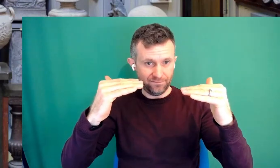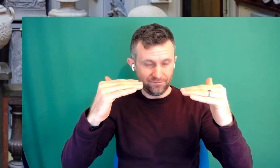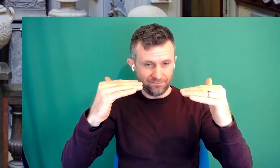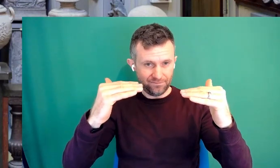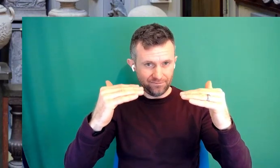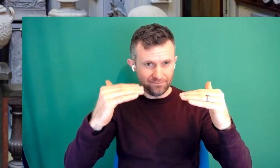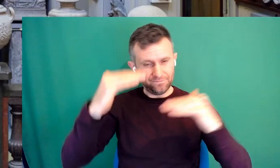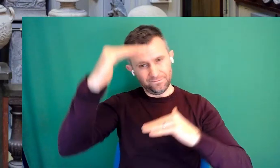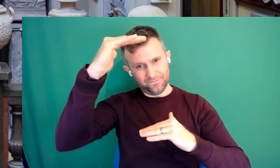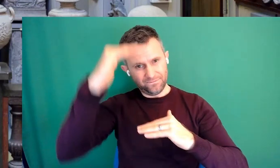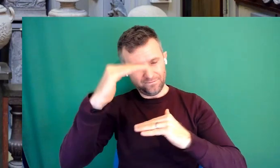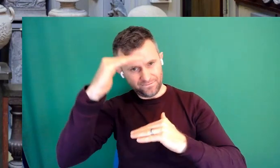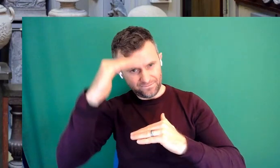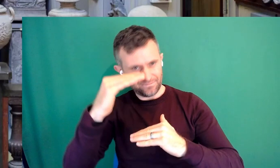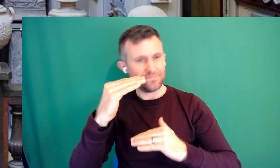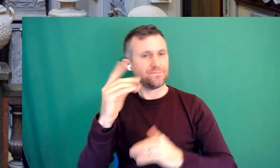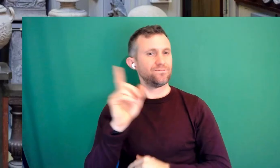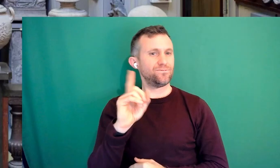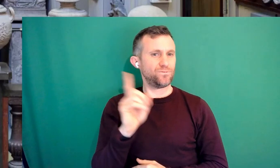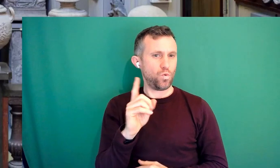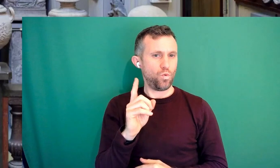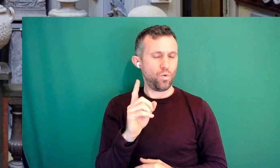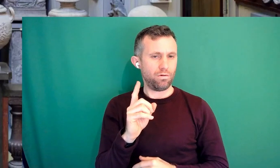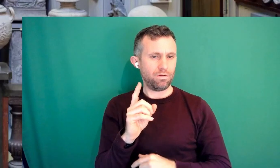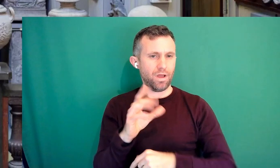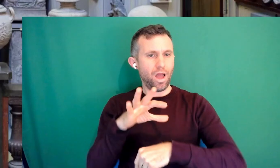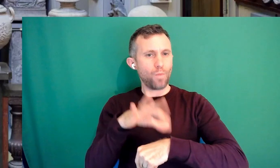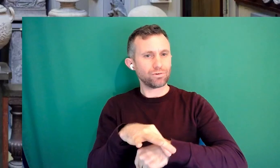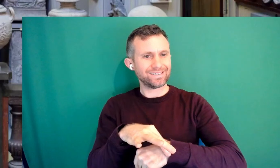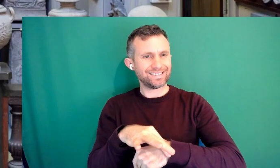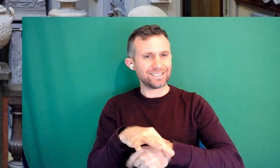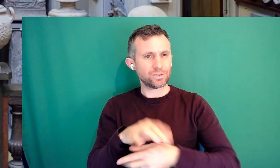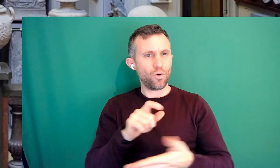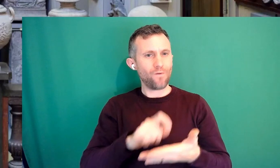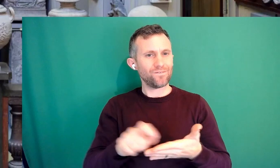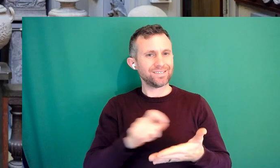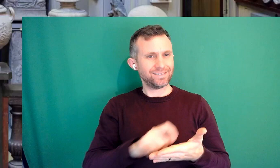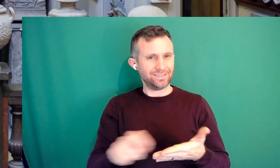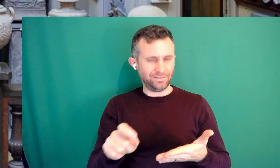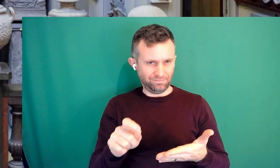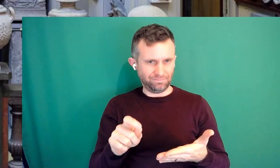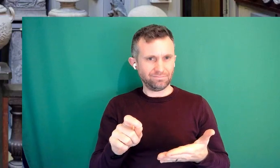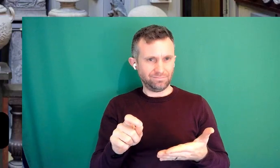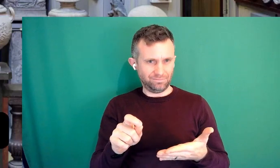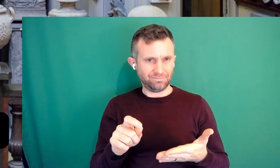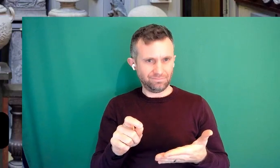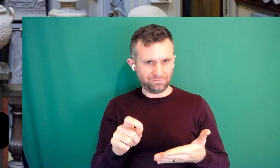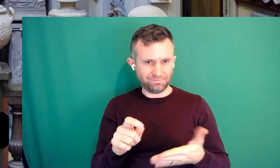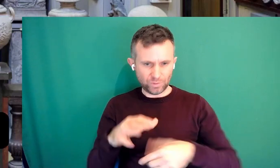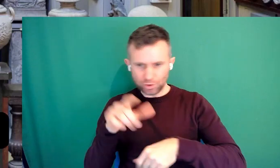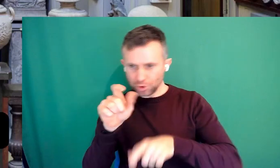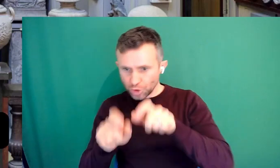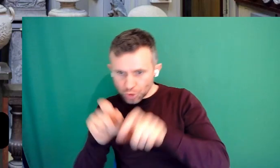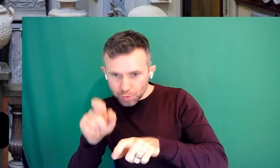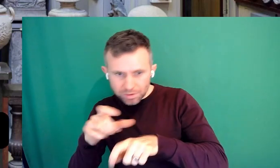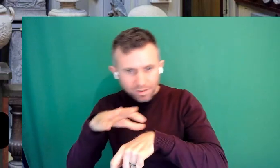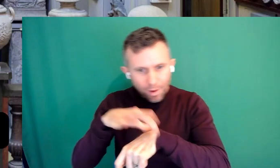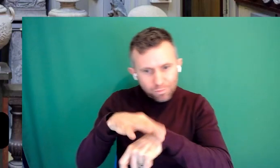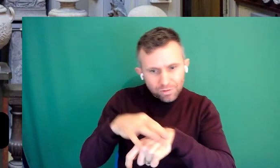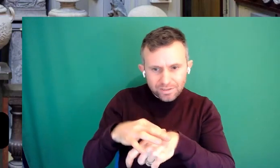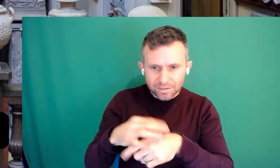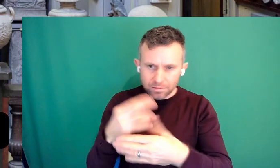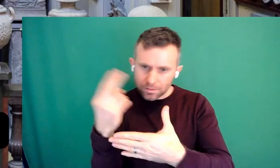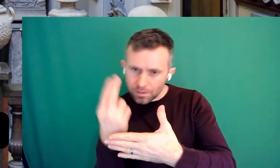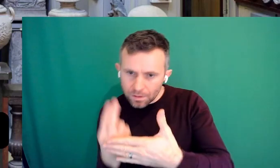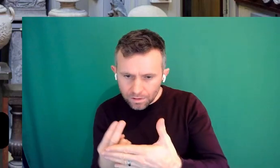window. Soane was never able to go back to Italy after his grand tour, but he brings Italy to him